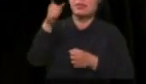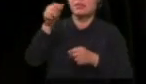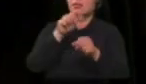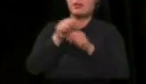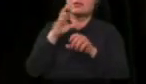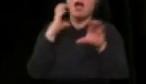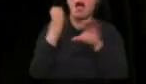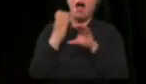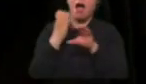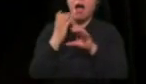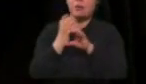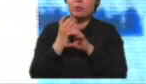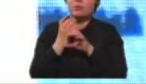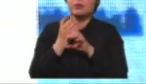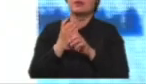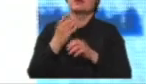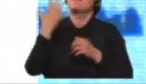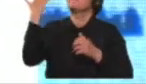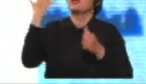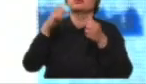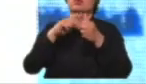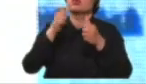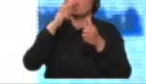Seeing five? What are you seeing?